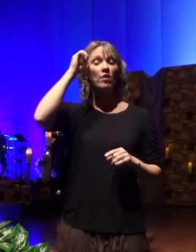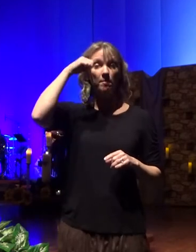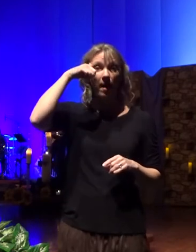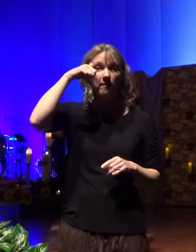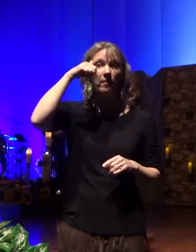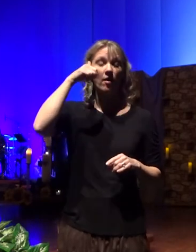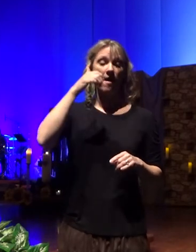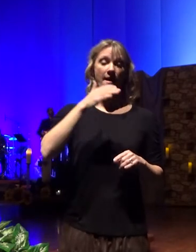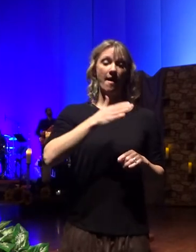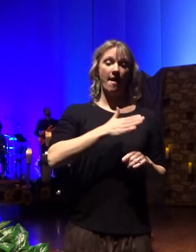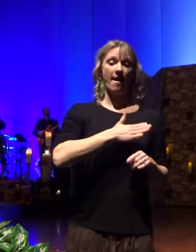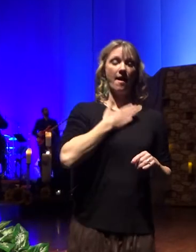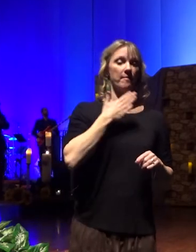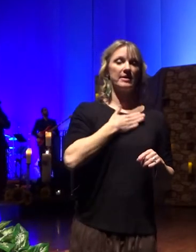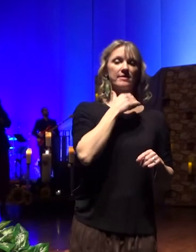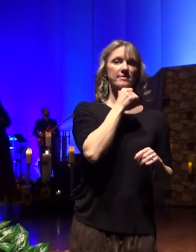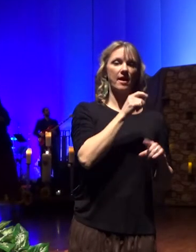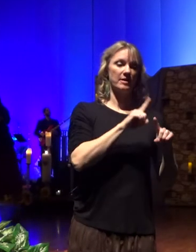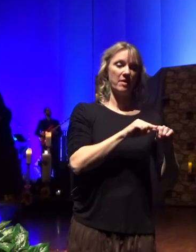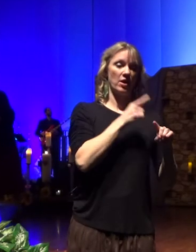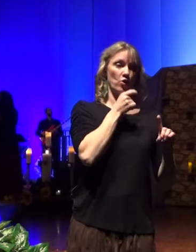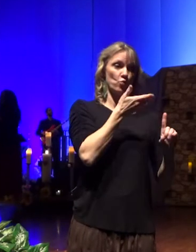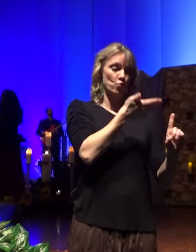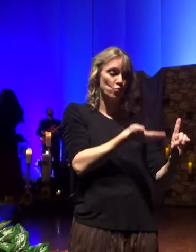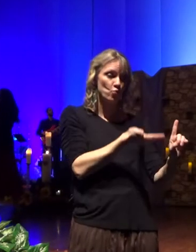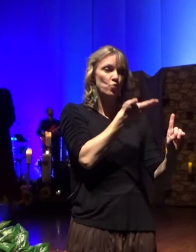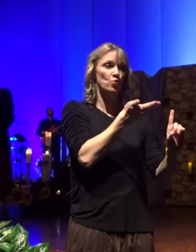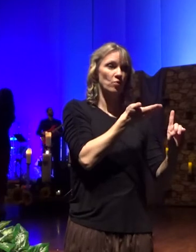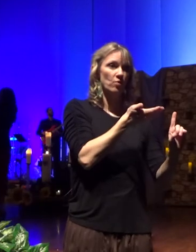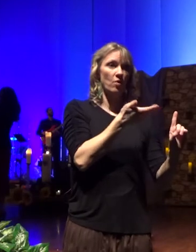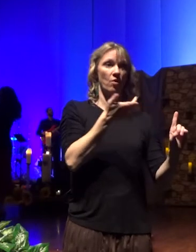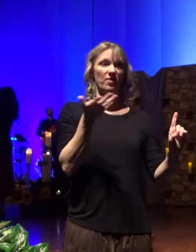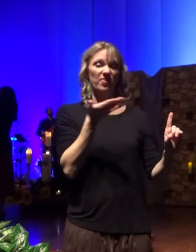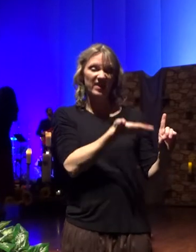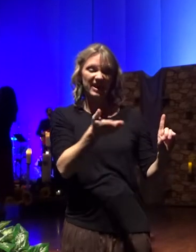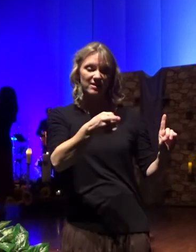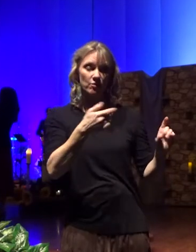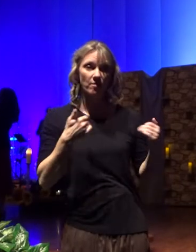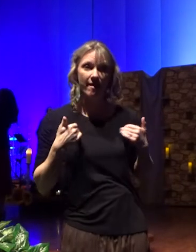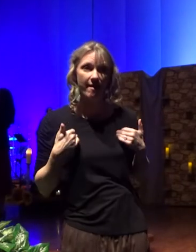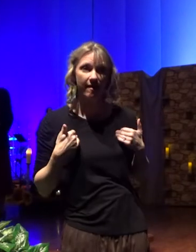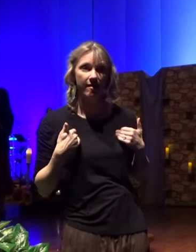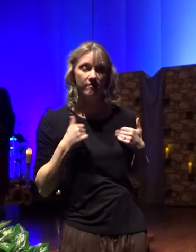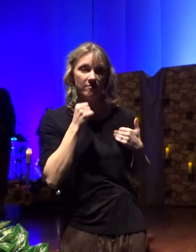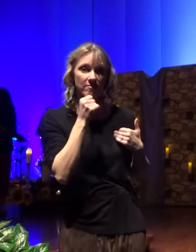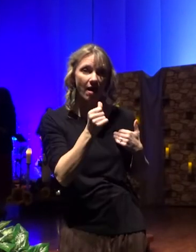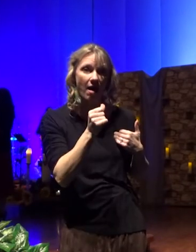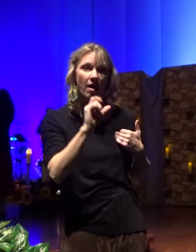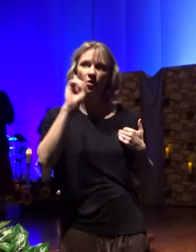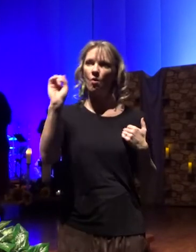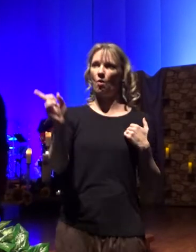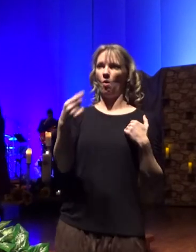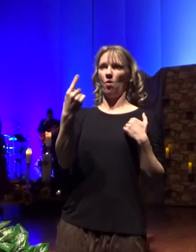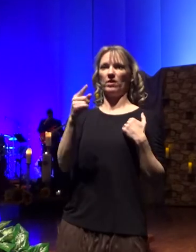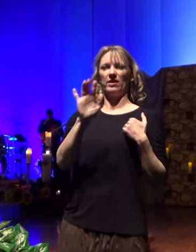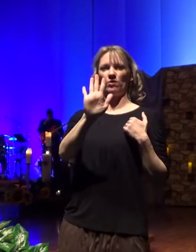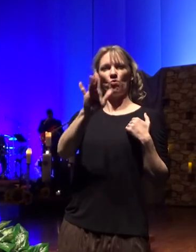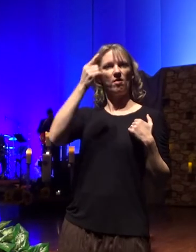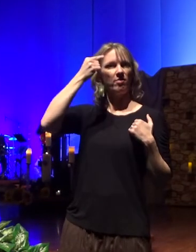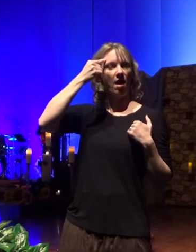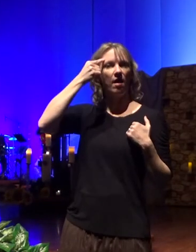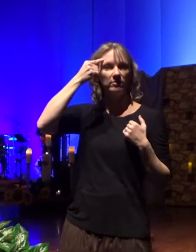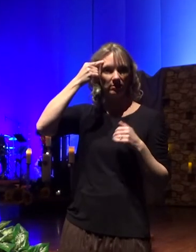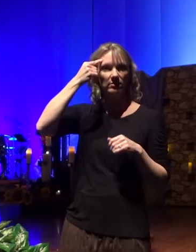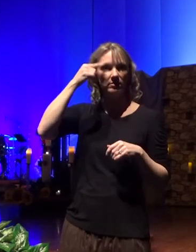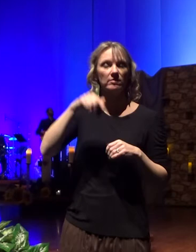Remember, happiness doesn't depend on who you are or what you have. It depends solely on what